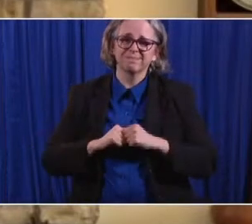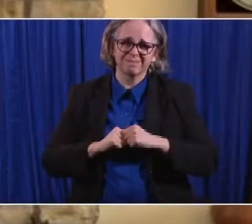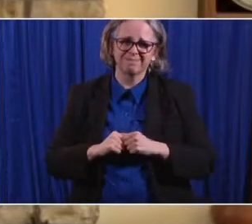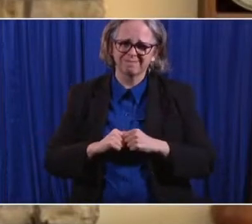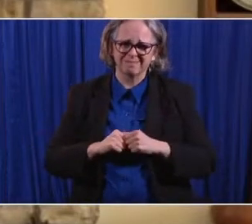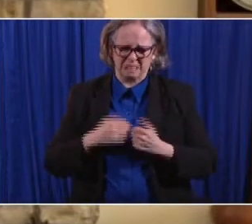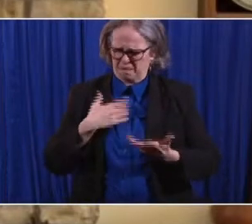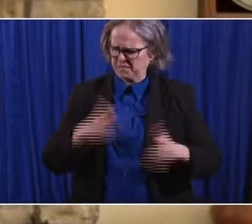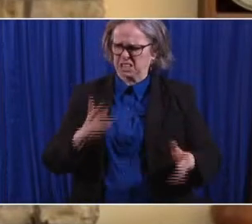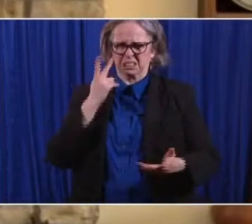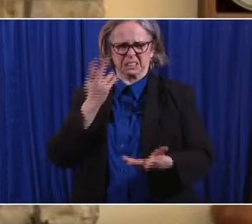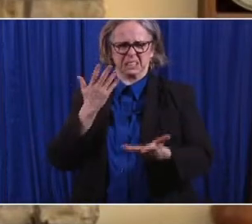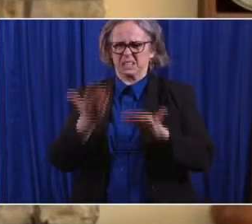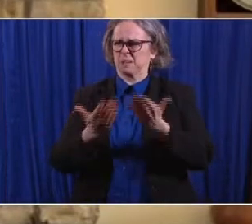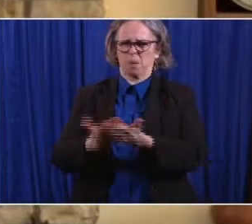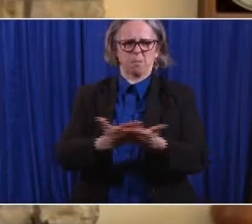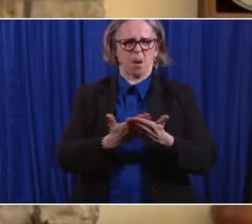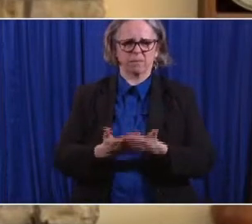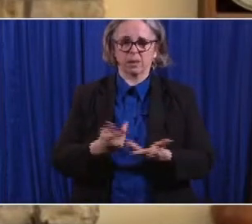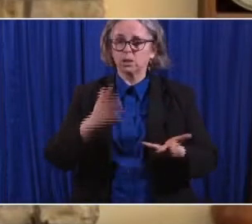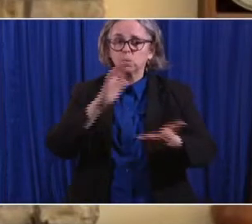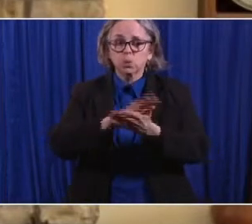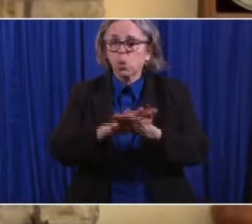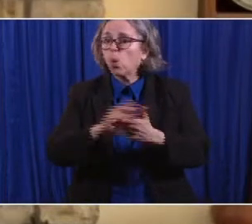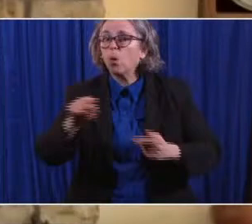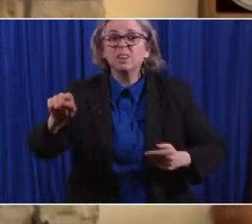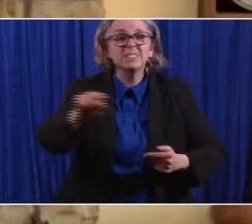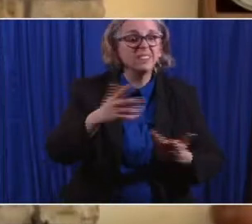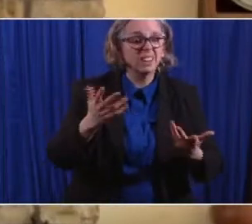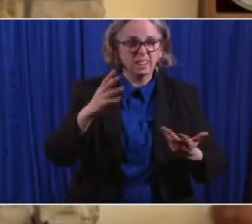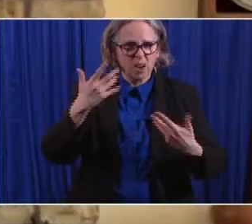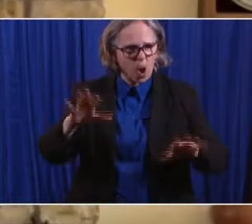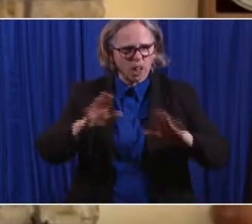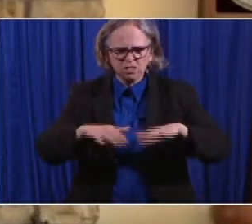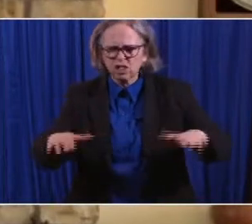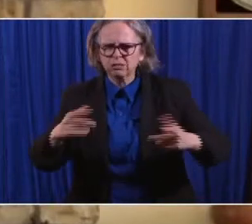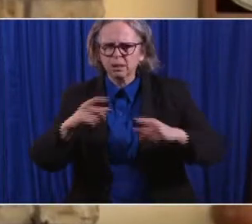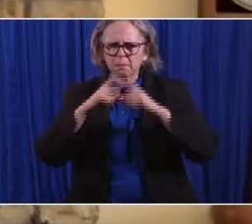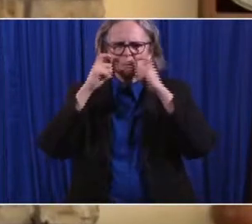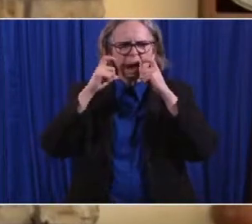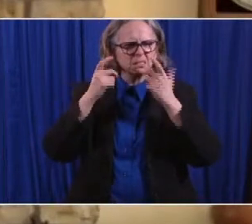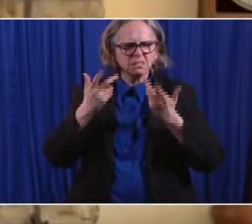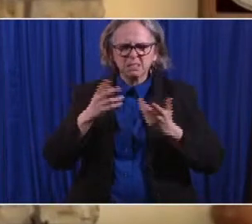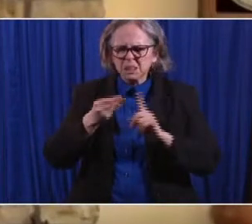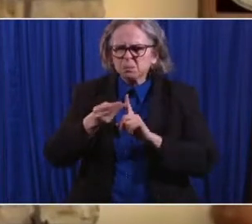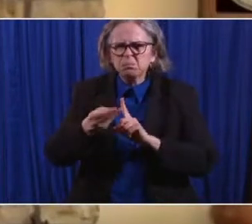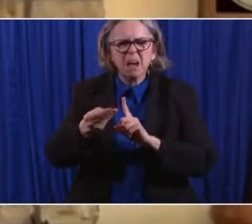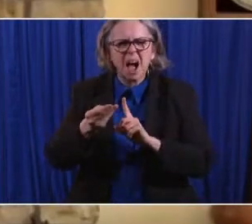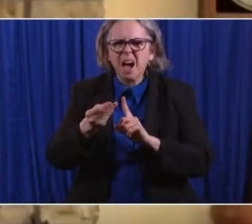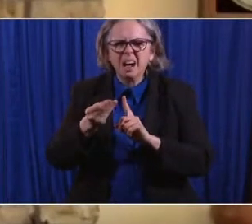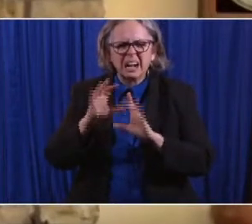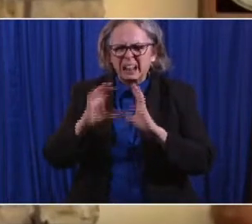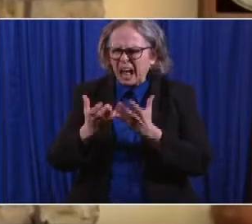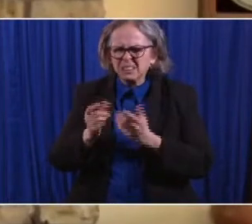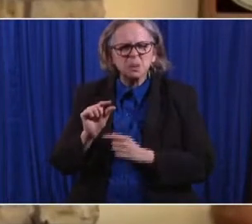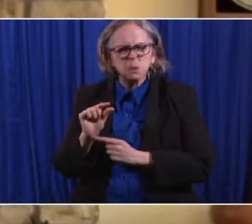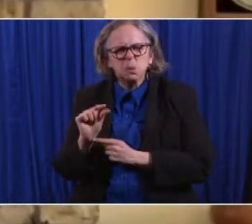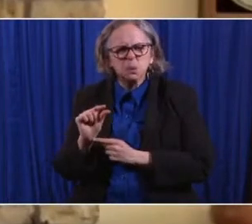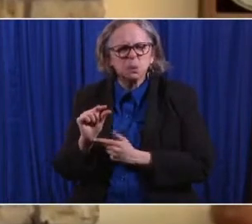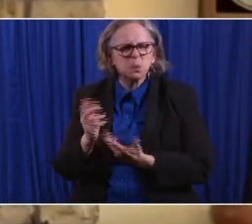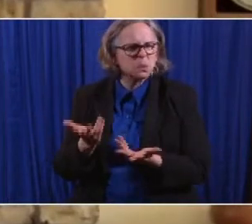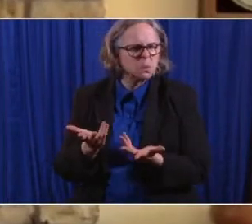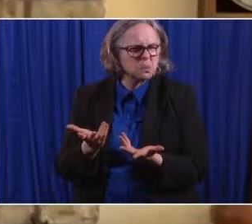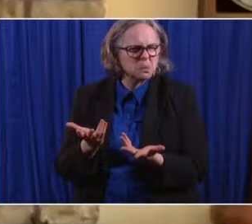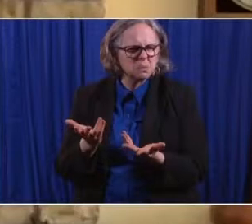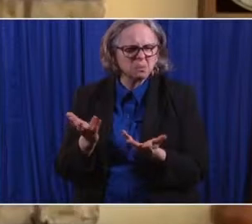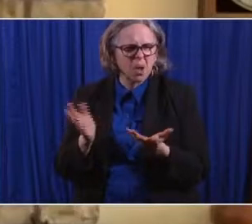done in schools when all kids are wearing masks. We've seen virtually no spread in the classroom itself. And so as we talk about fairs